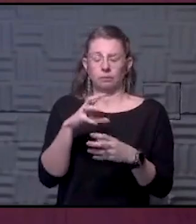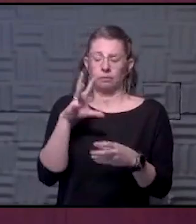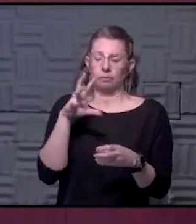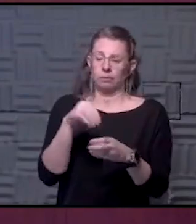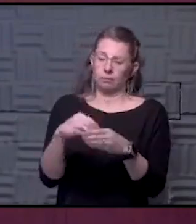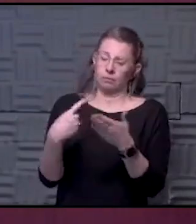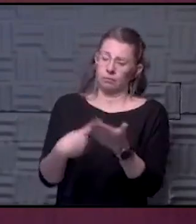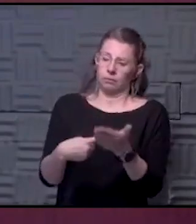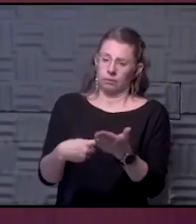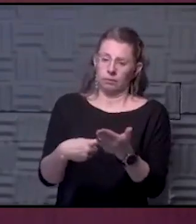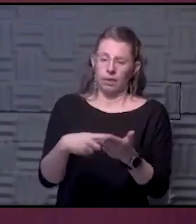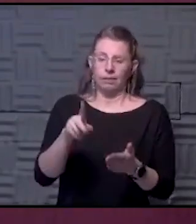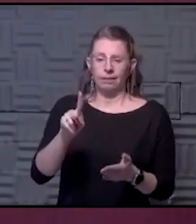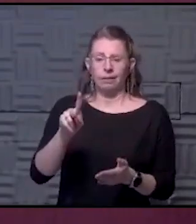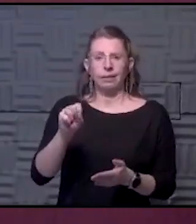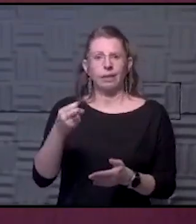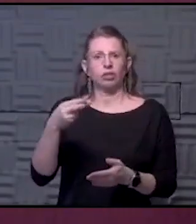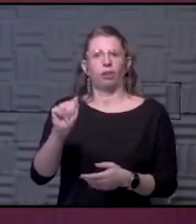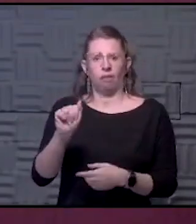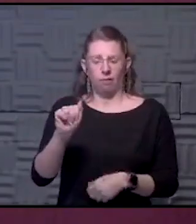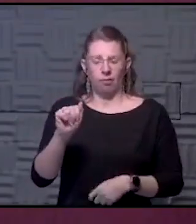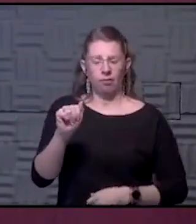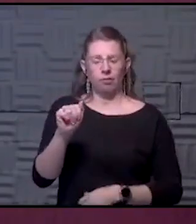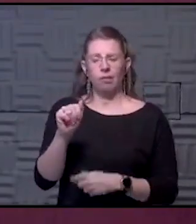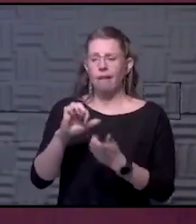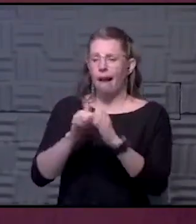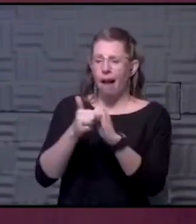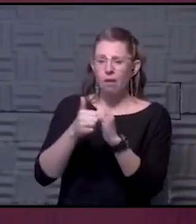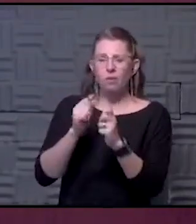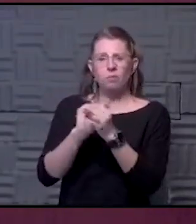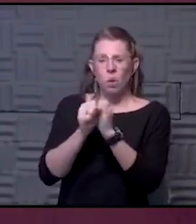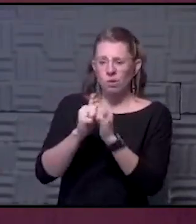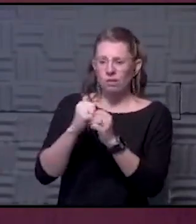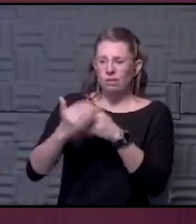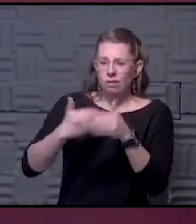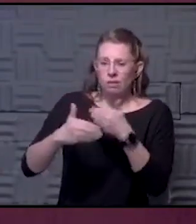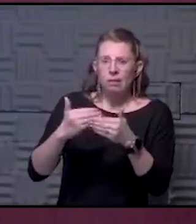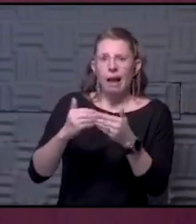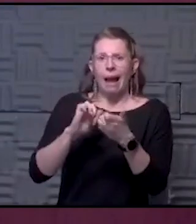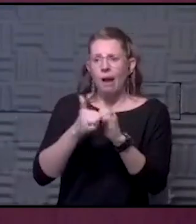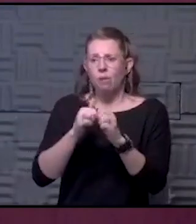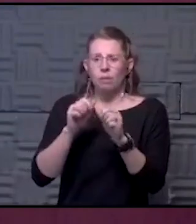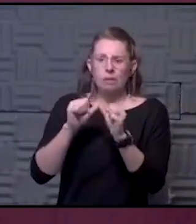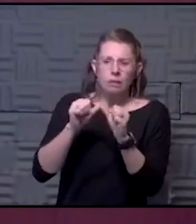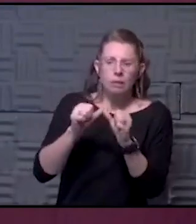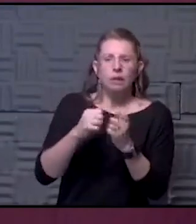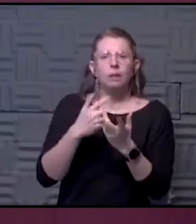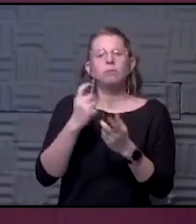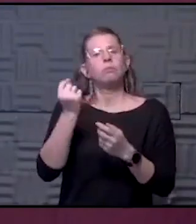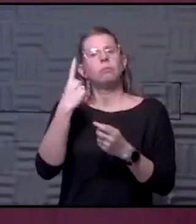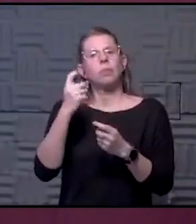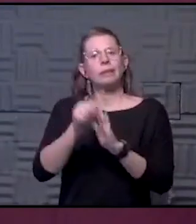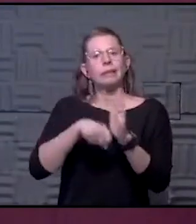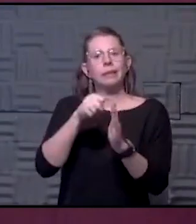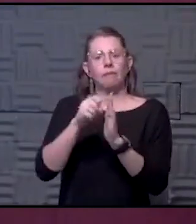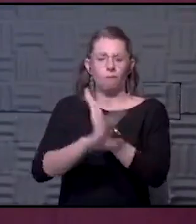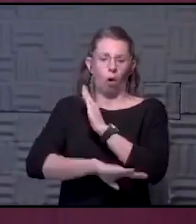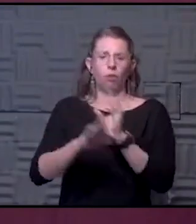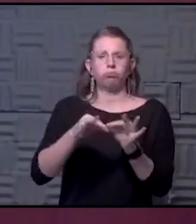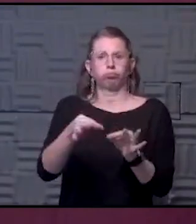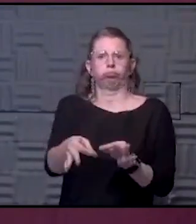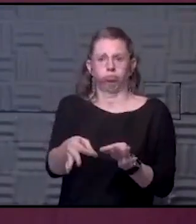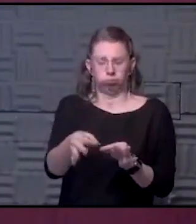through Acacia to try to figure out how to get sports going and how to keep them going. Yes, they had to delay the start of the season in the fall.